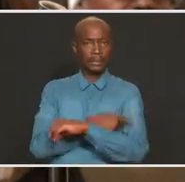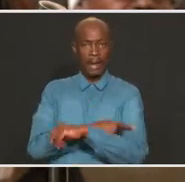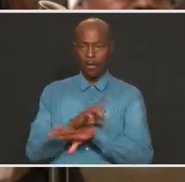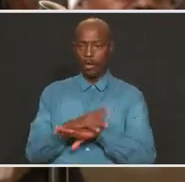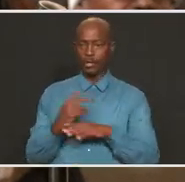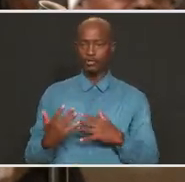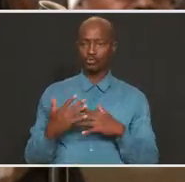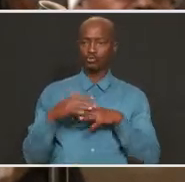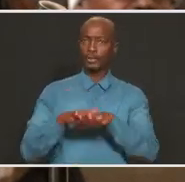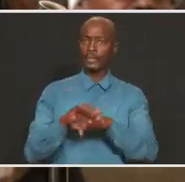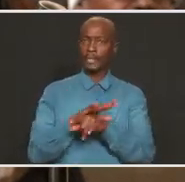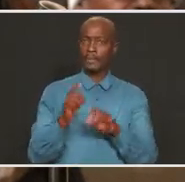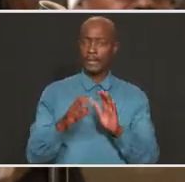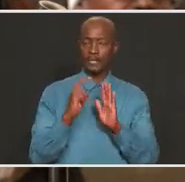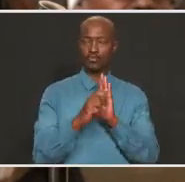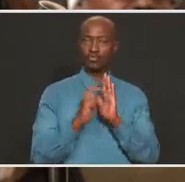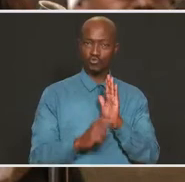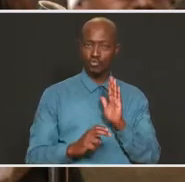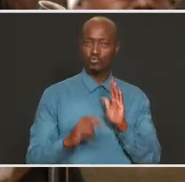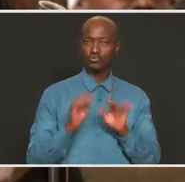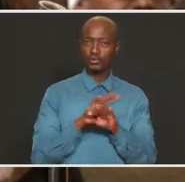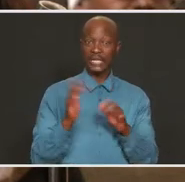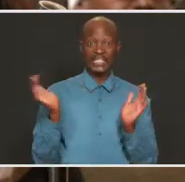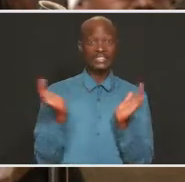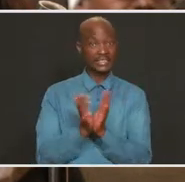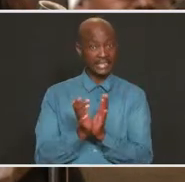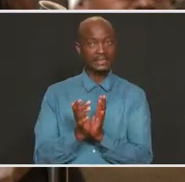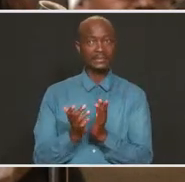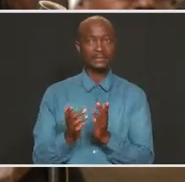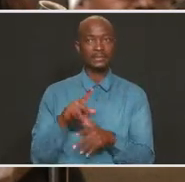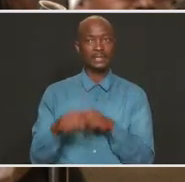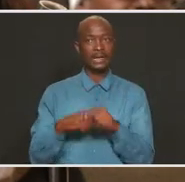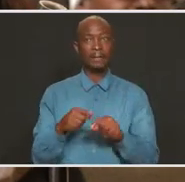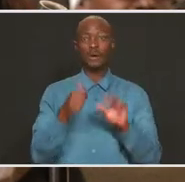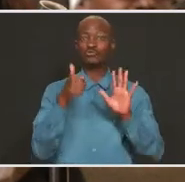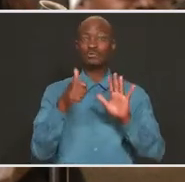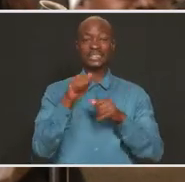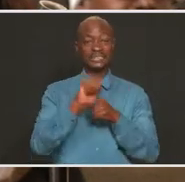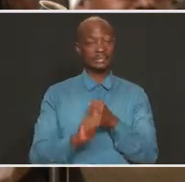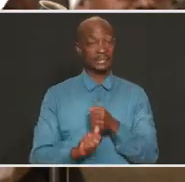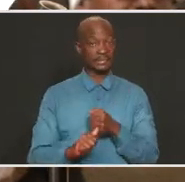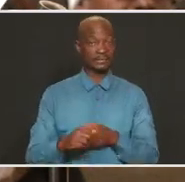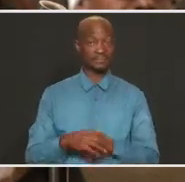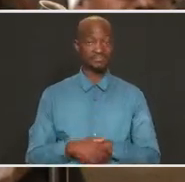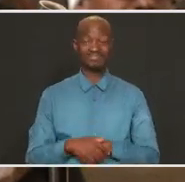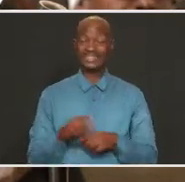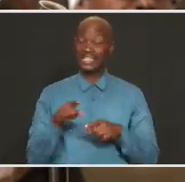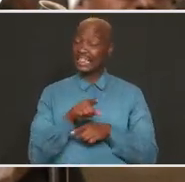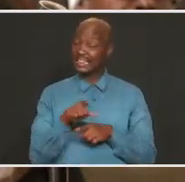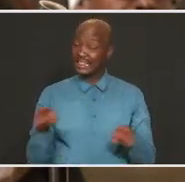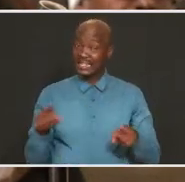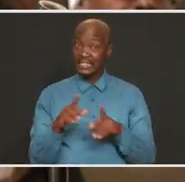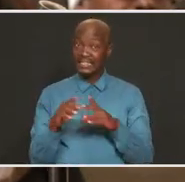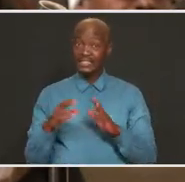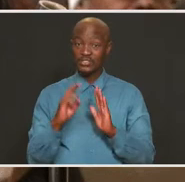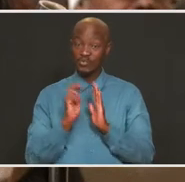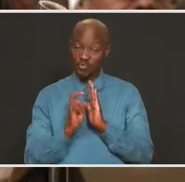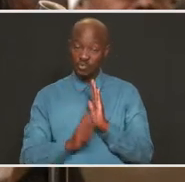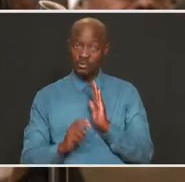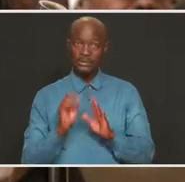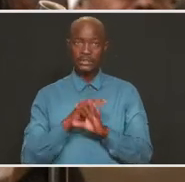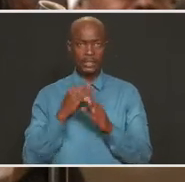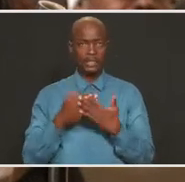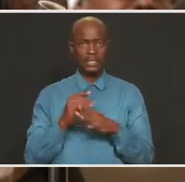the regulations with fines and jail sentences of up to six months these regulations could